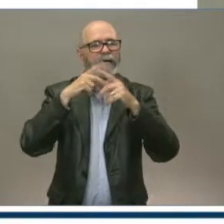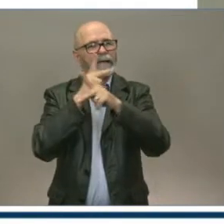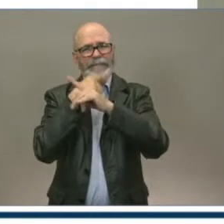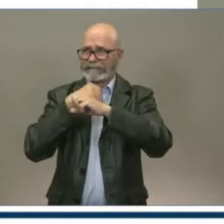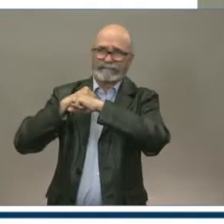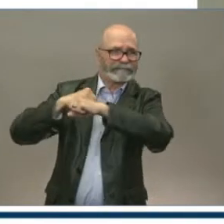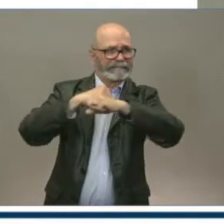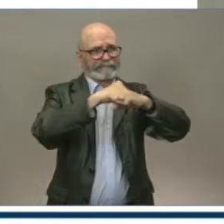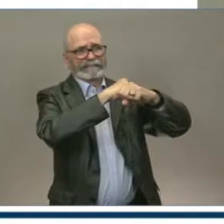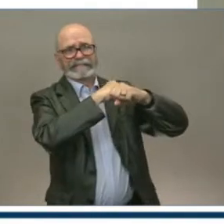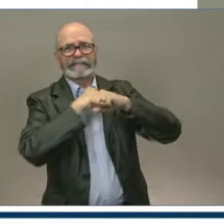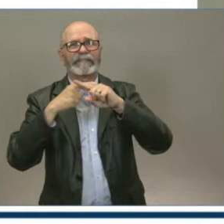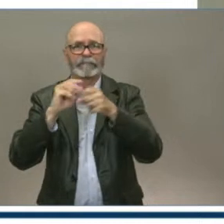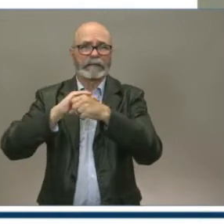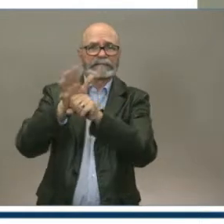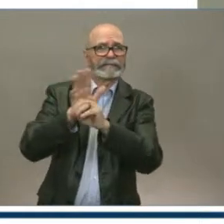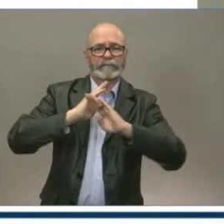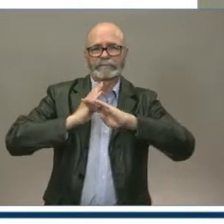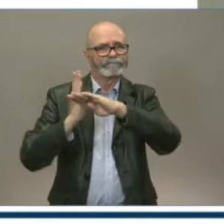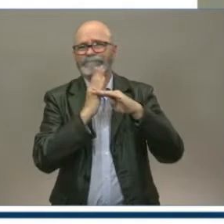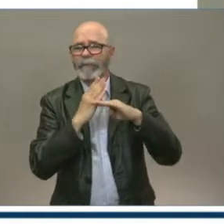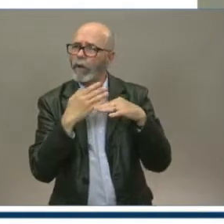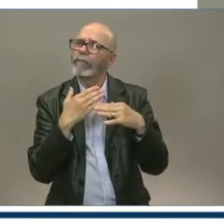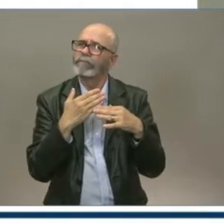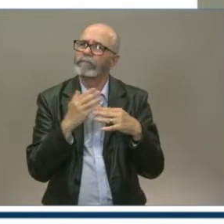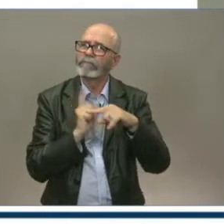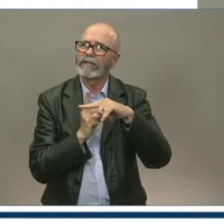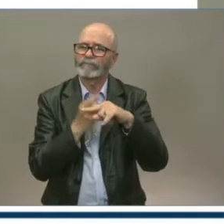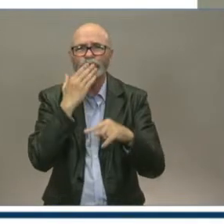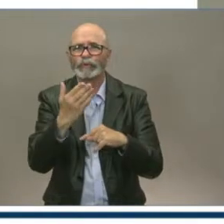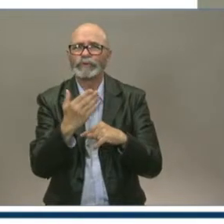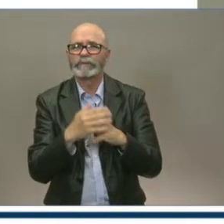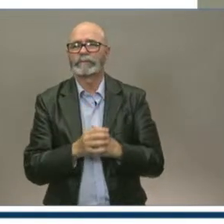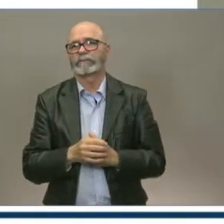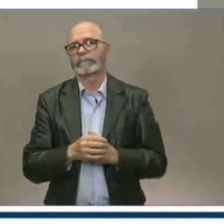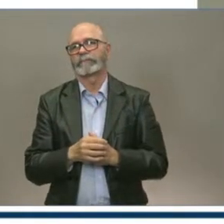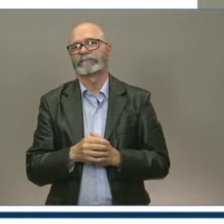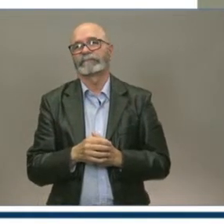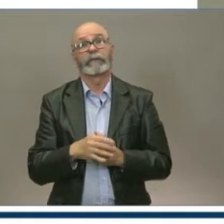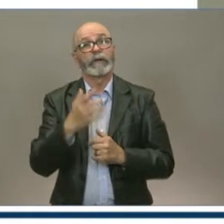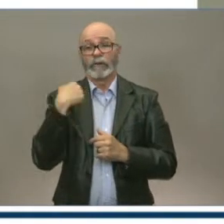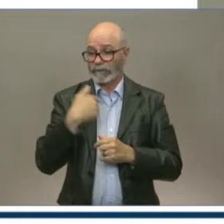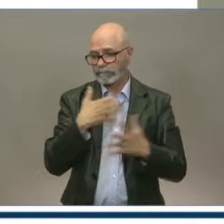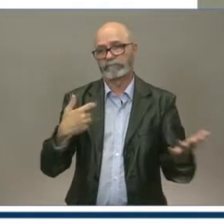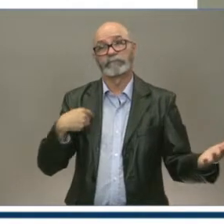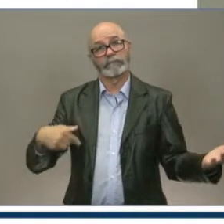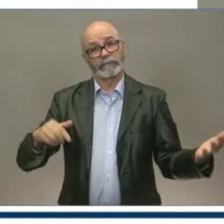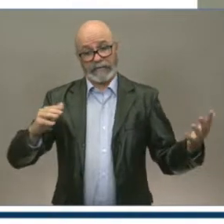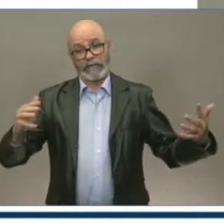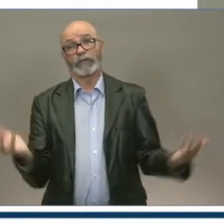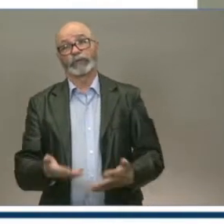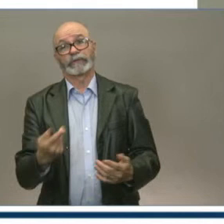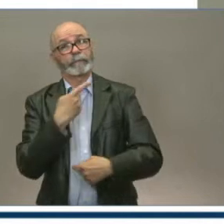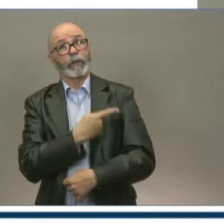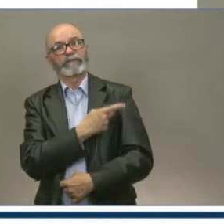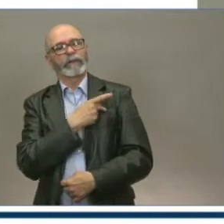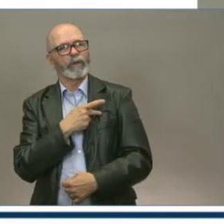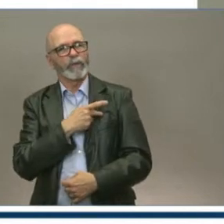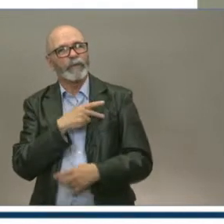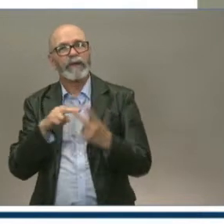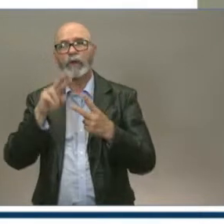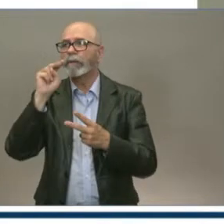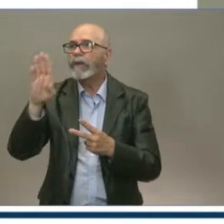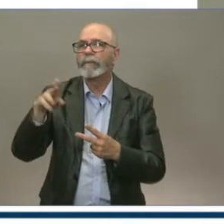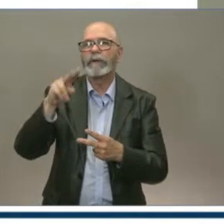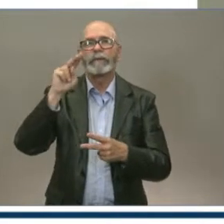vaccination. It's quite strange, actually, to be in Atlantic Canada these days in some ways. We are lifting